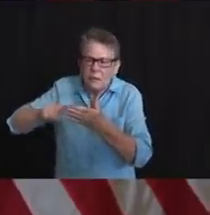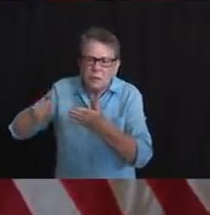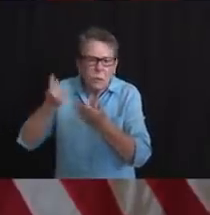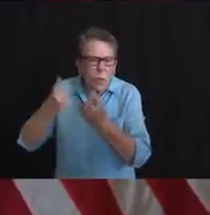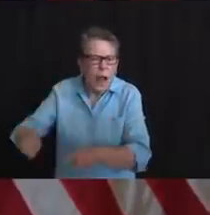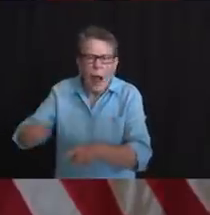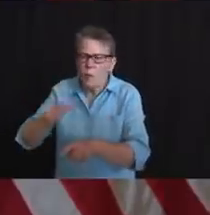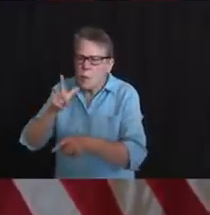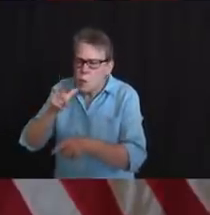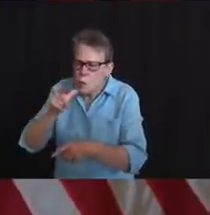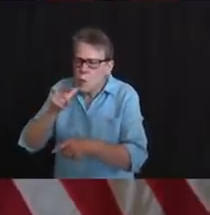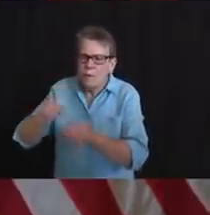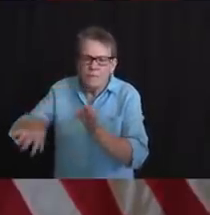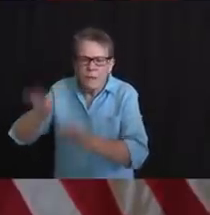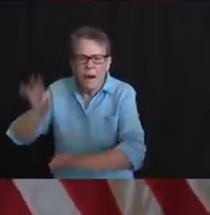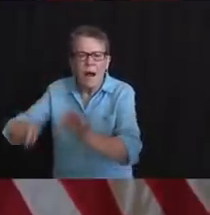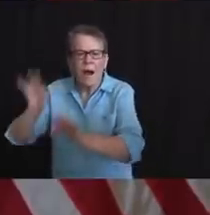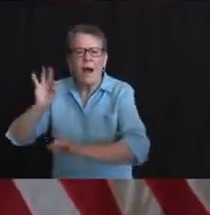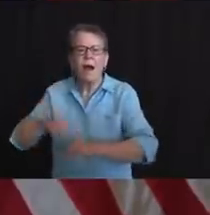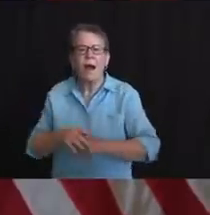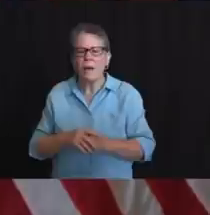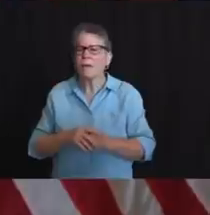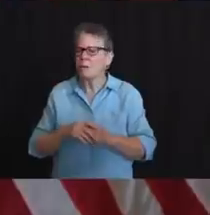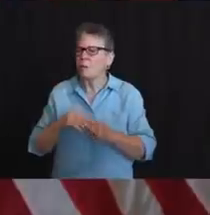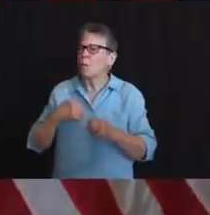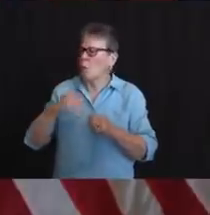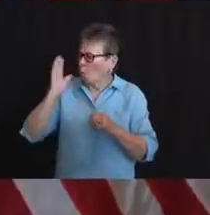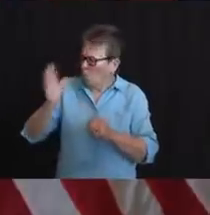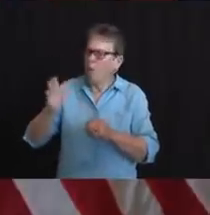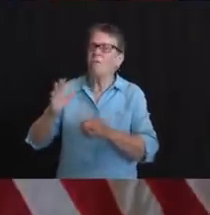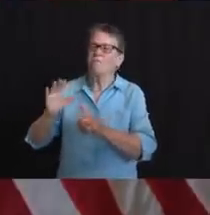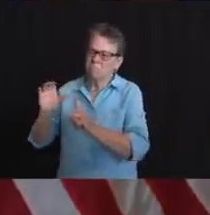lie ahead as we continue to delve into this